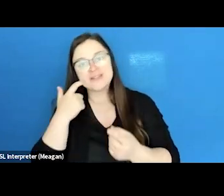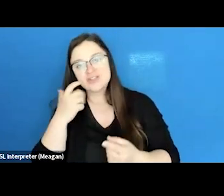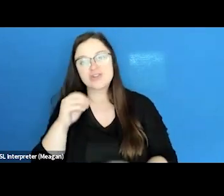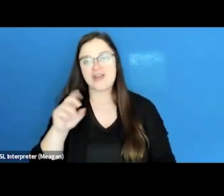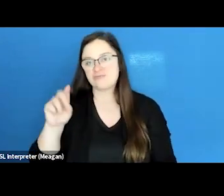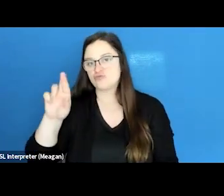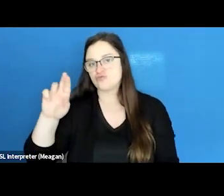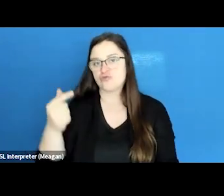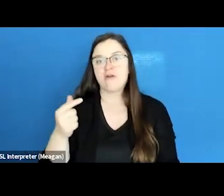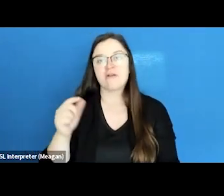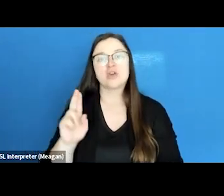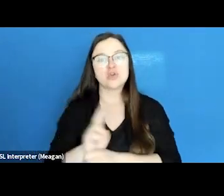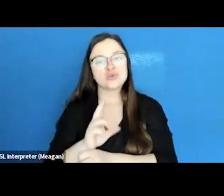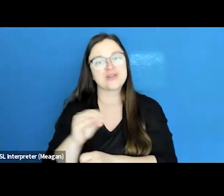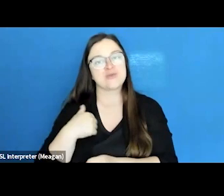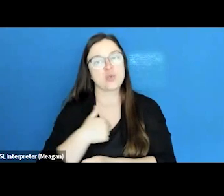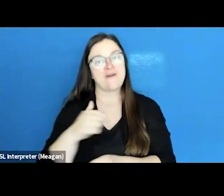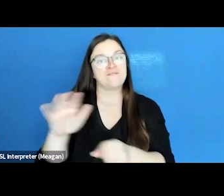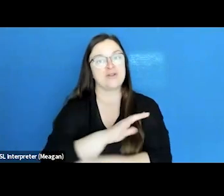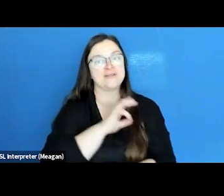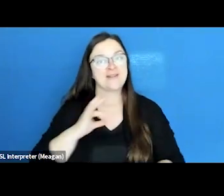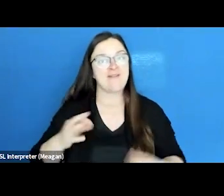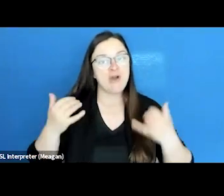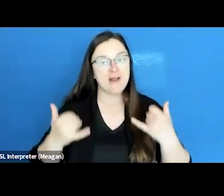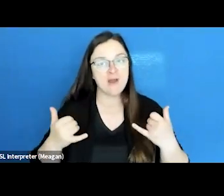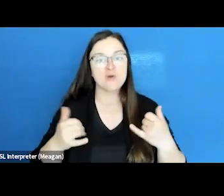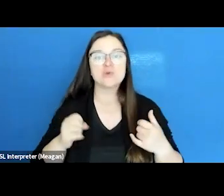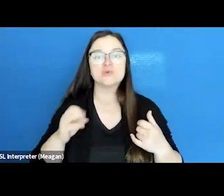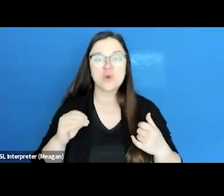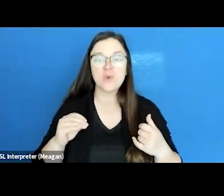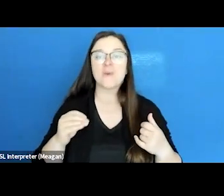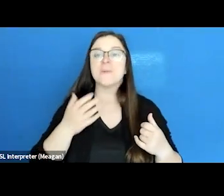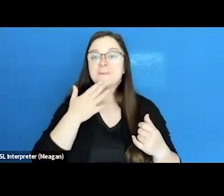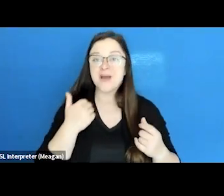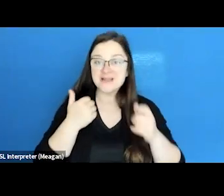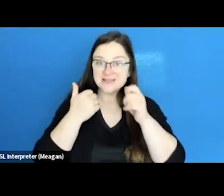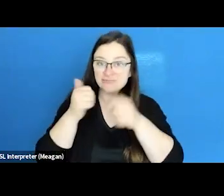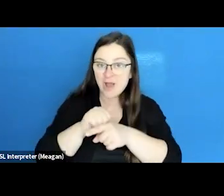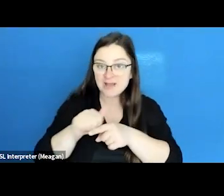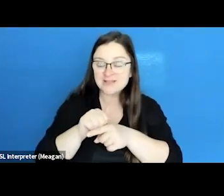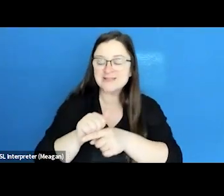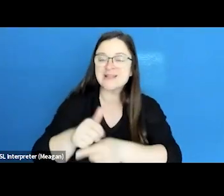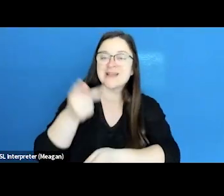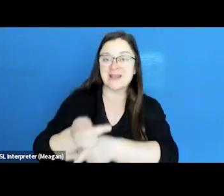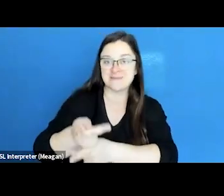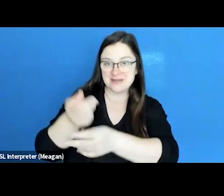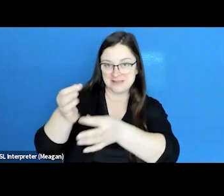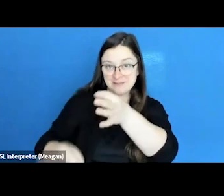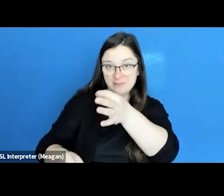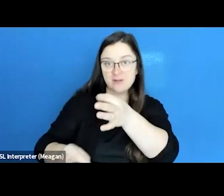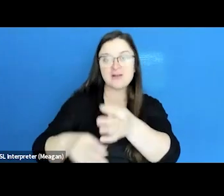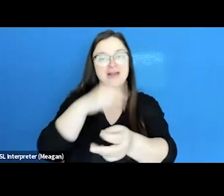and we're fully staffed at this time. So follow best practices, keep it simple, and keep it